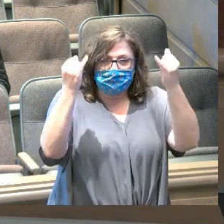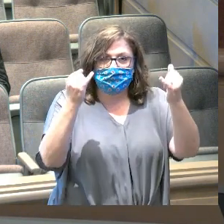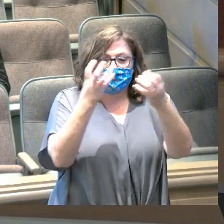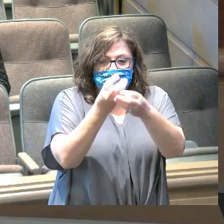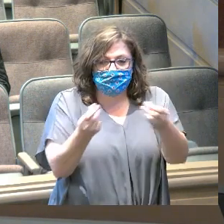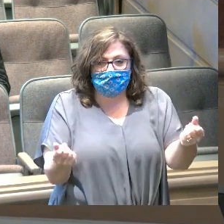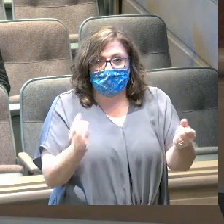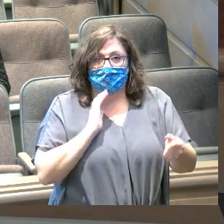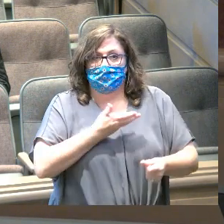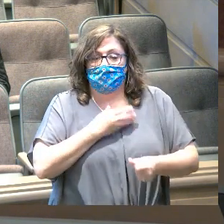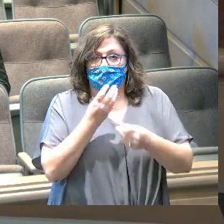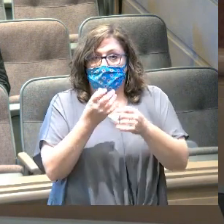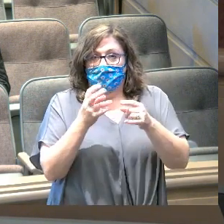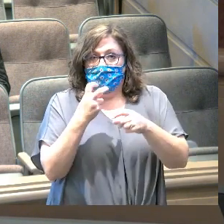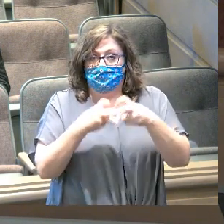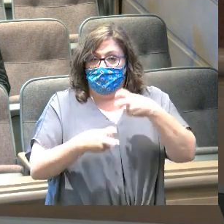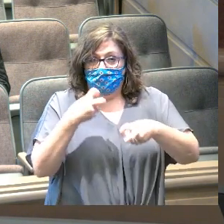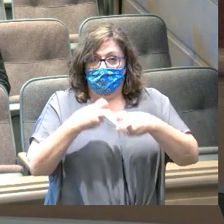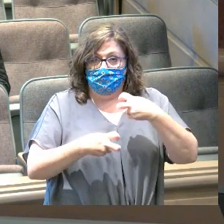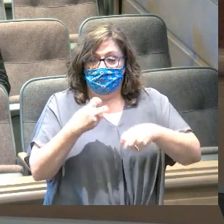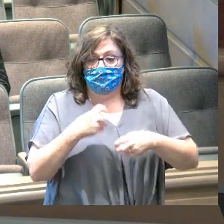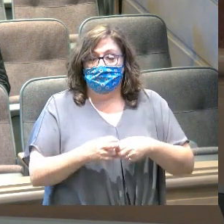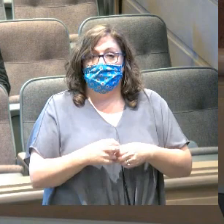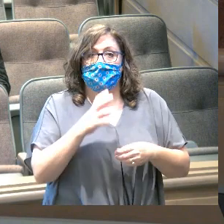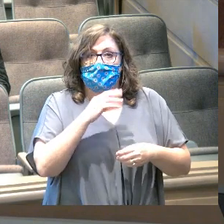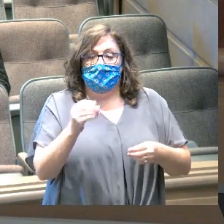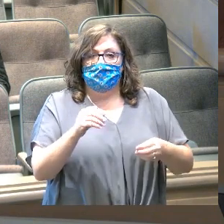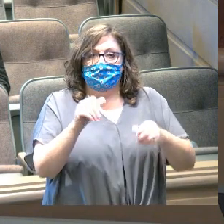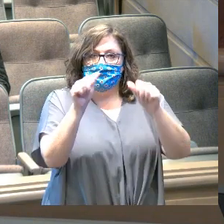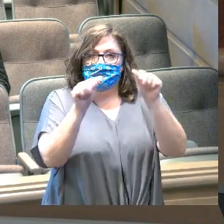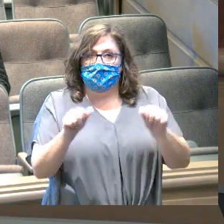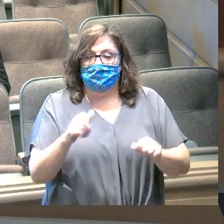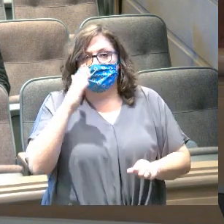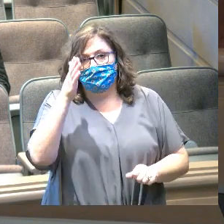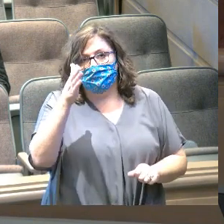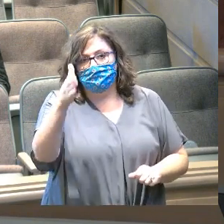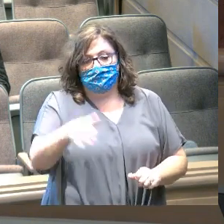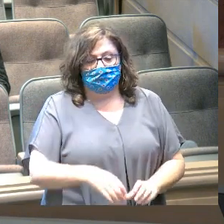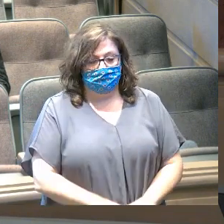our problems and define our future. Thank you.